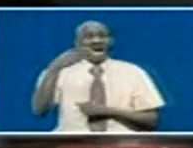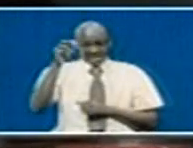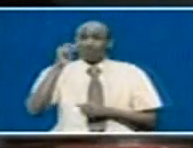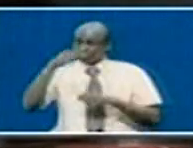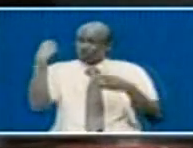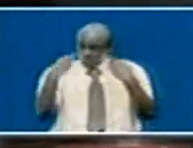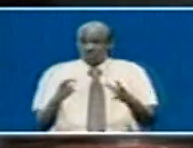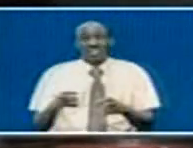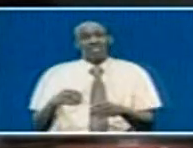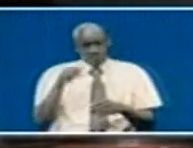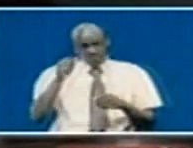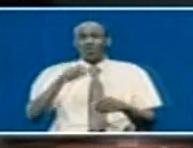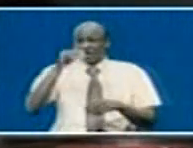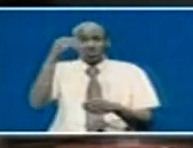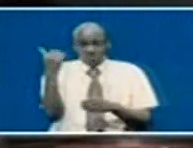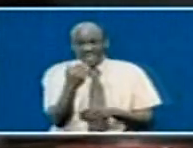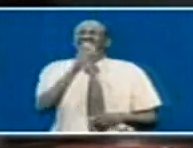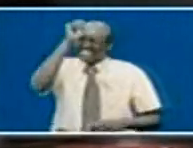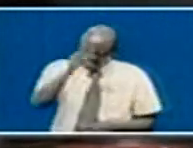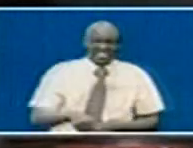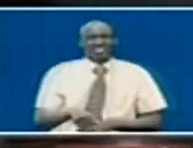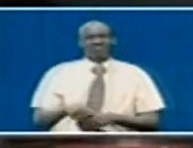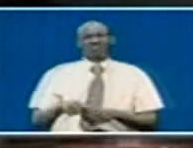those children be found? Of course, they will.